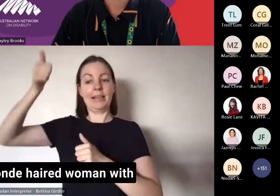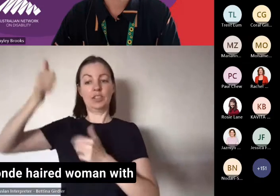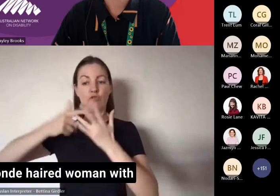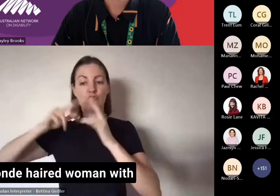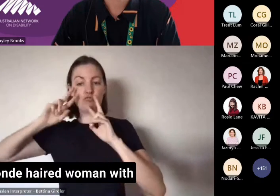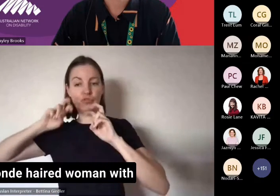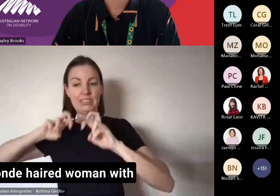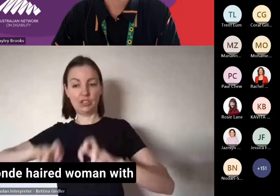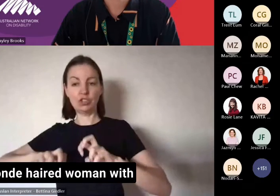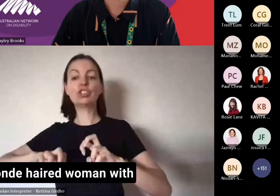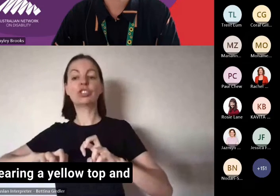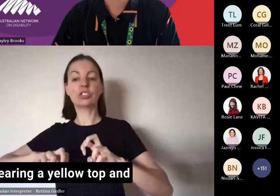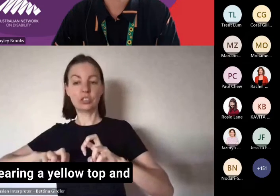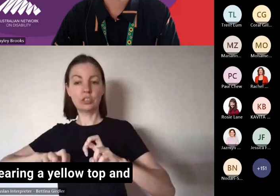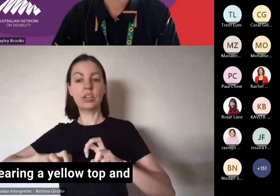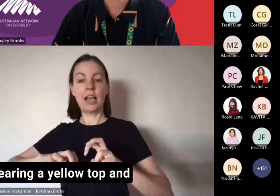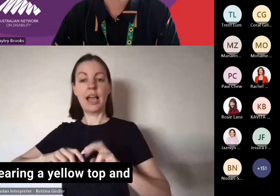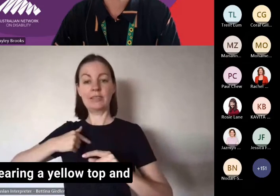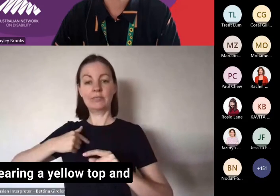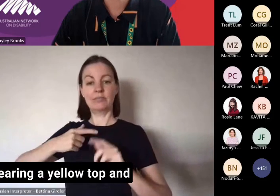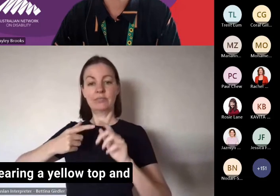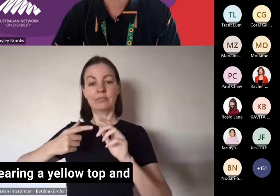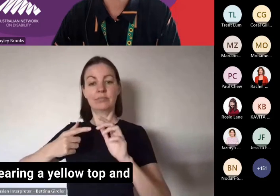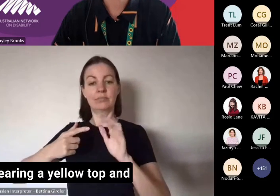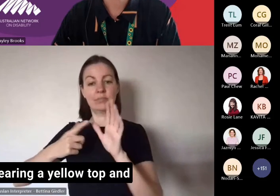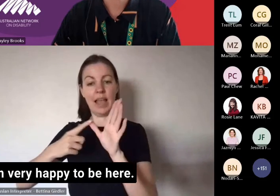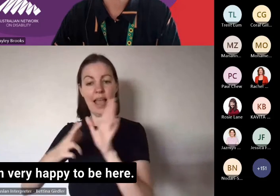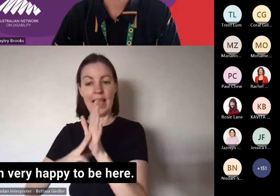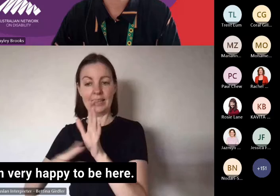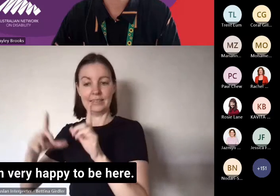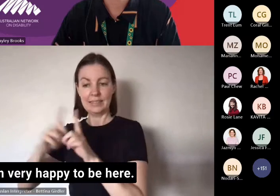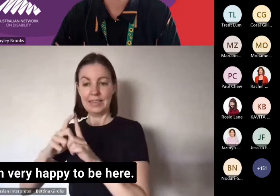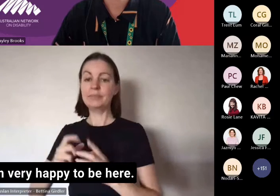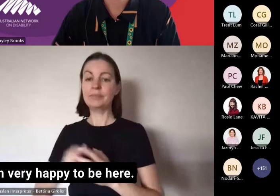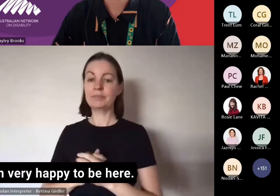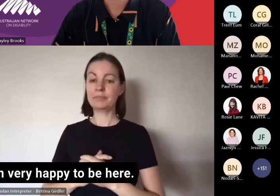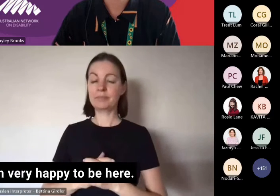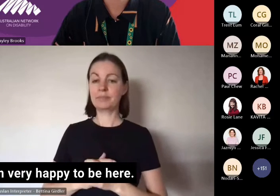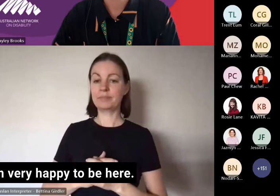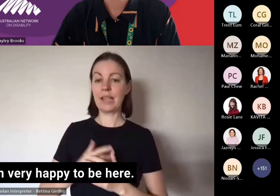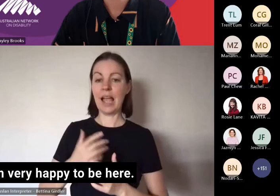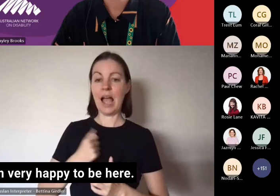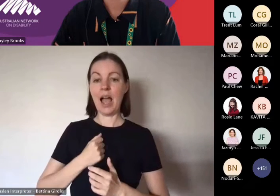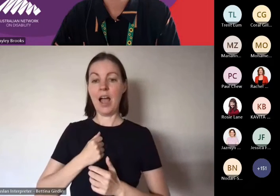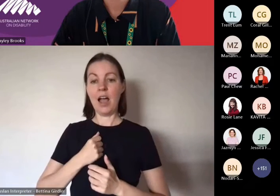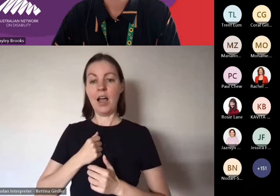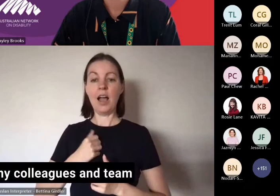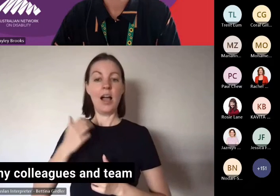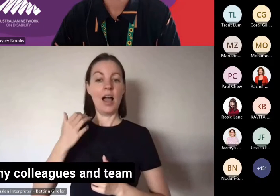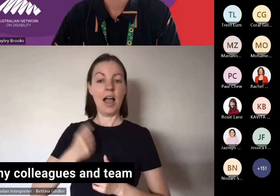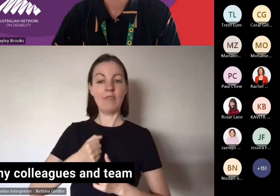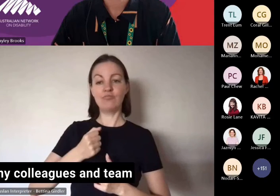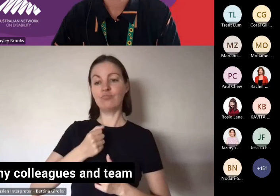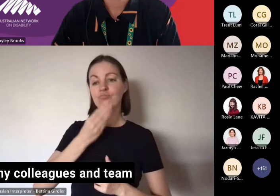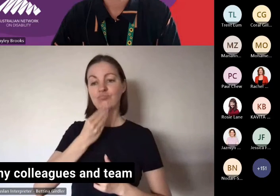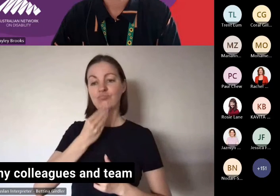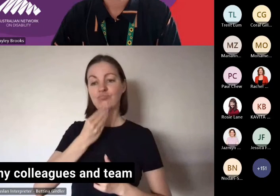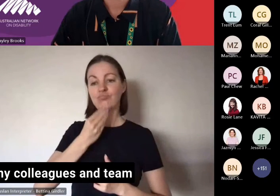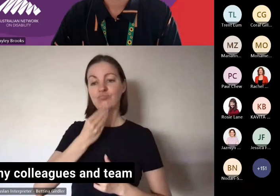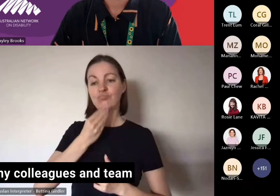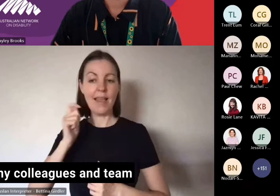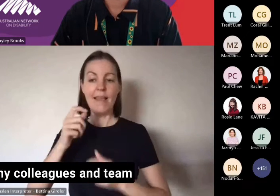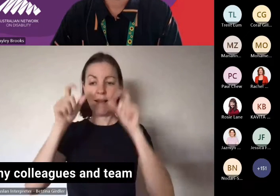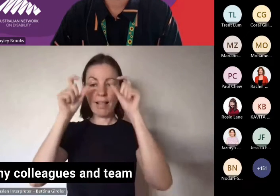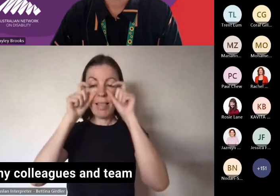dark blonde haired woman with a short bob, wearing a yellow top and glasses, and I'm very happy to be here. I'm joined by